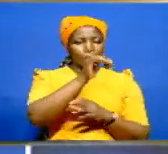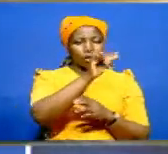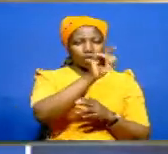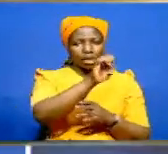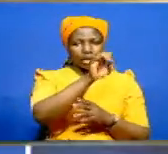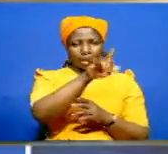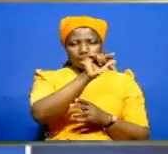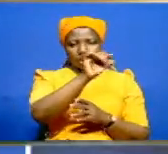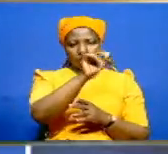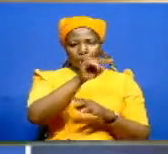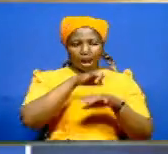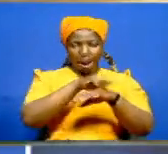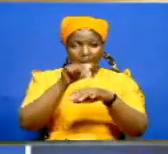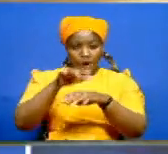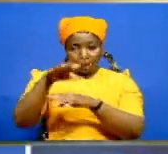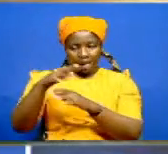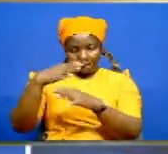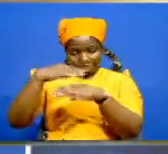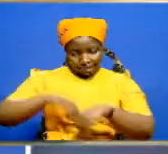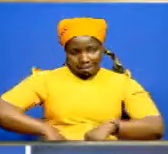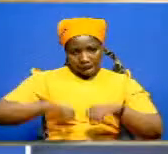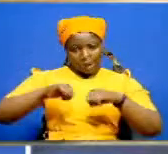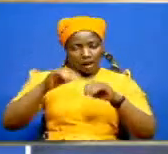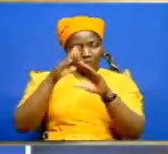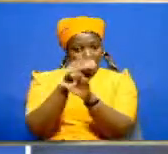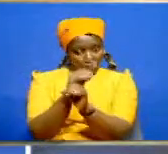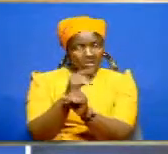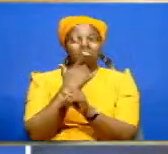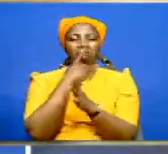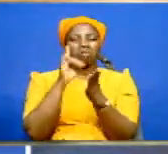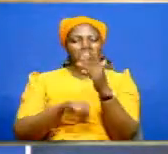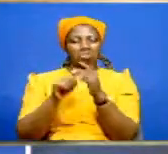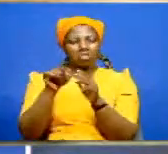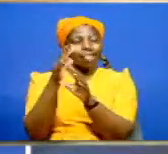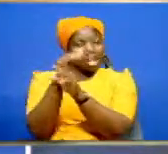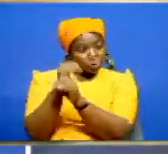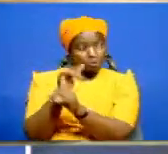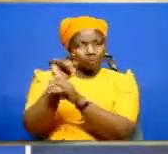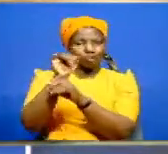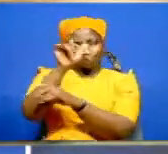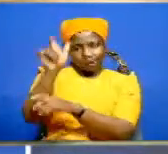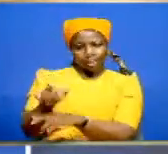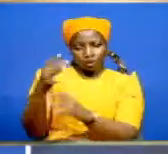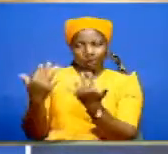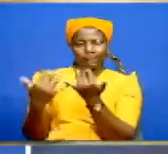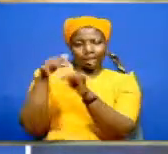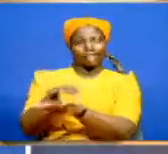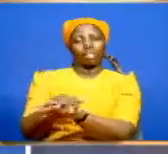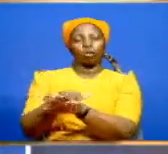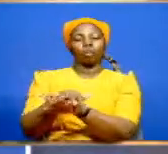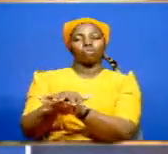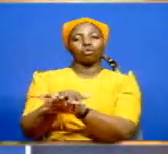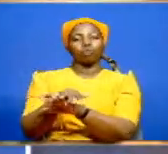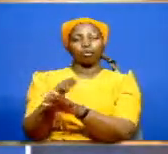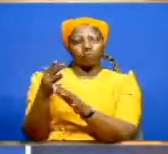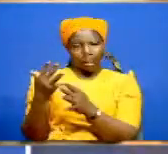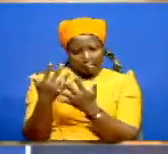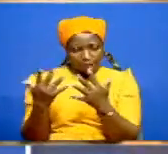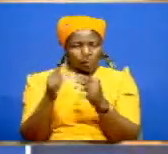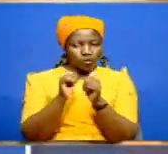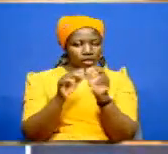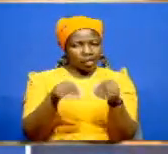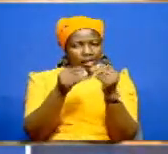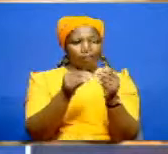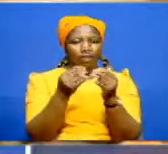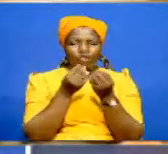Park, chairman of the association, Robinson Anyal, said the association is a regional integration platform, will offer information and